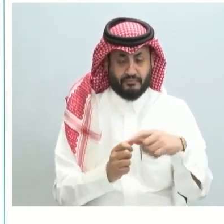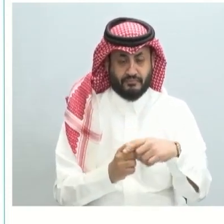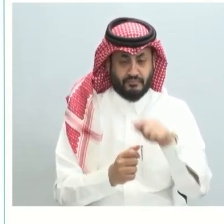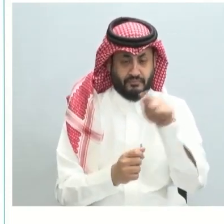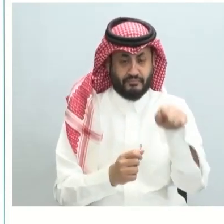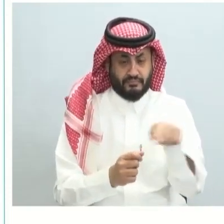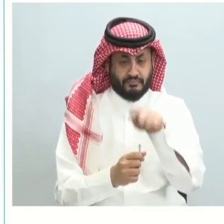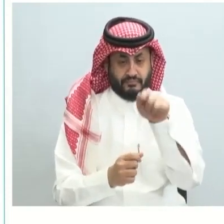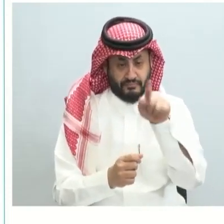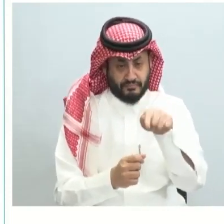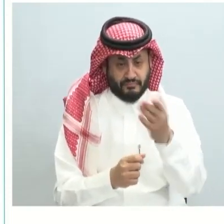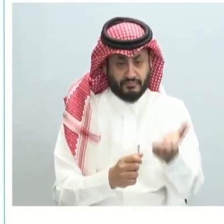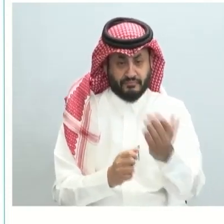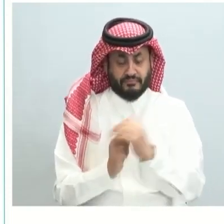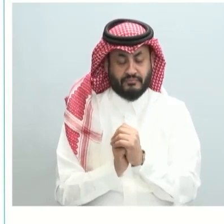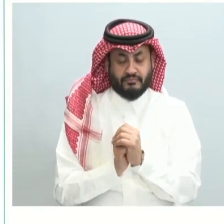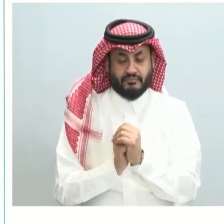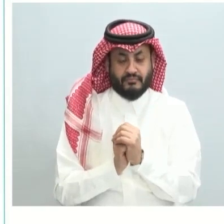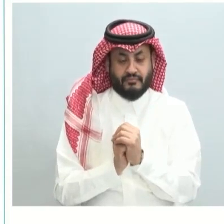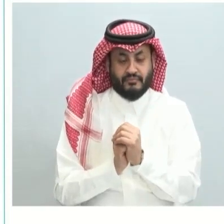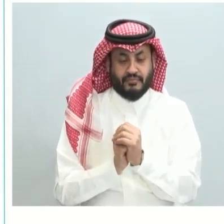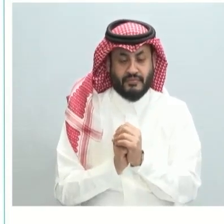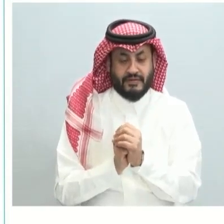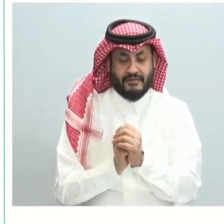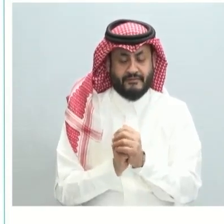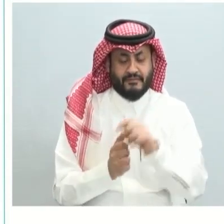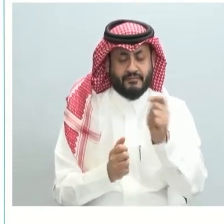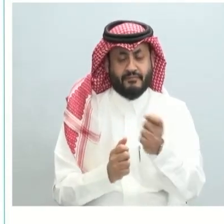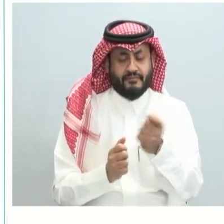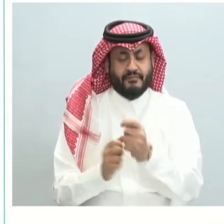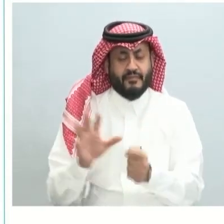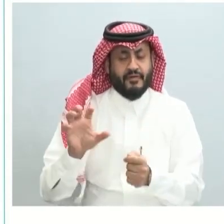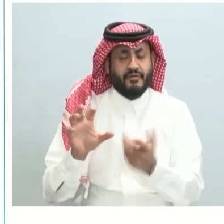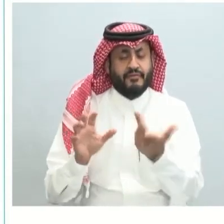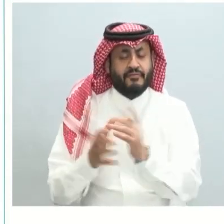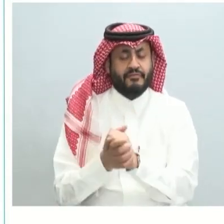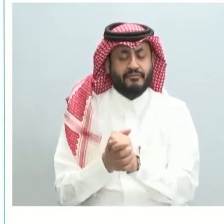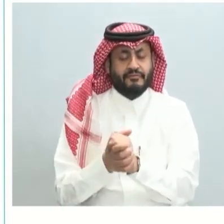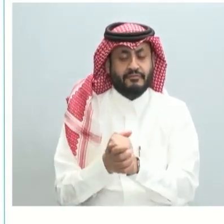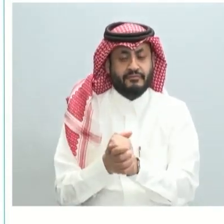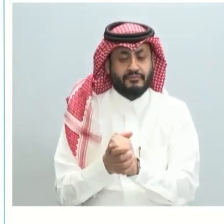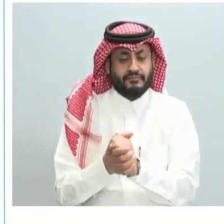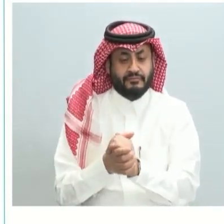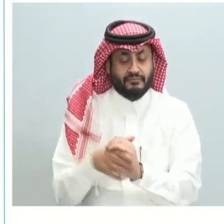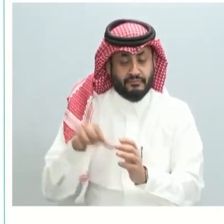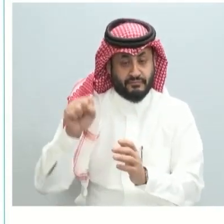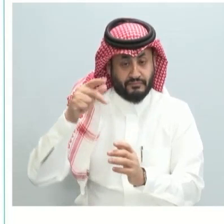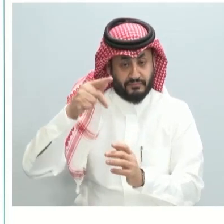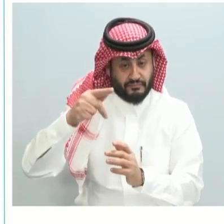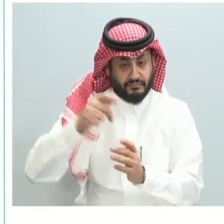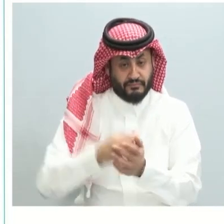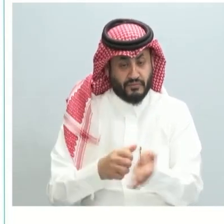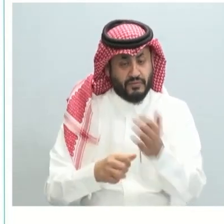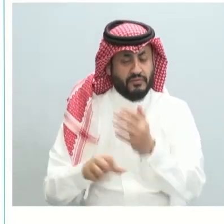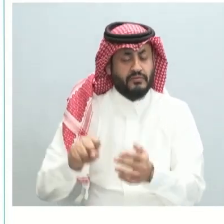in this square. We write number one. And what we should fill in this word with? Should we fill it with S and